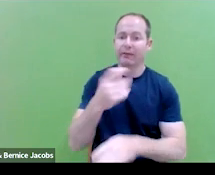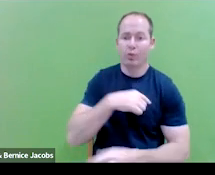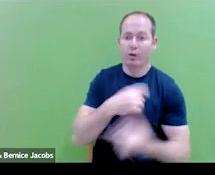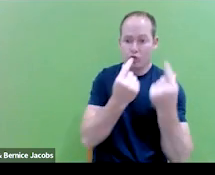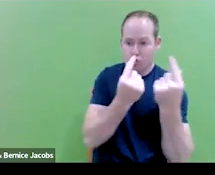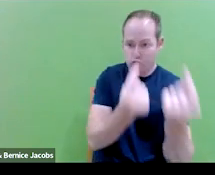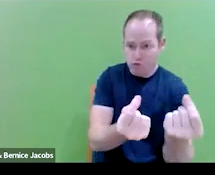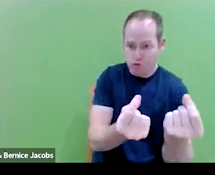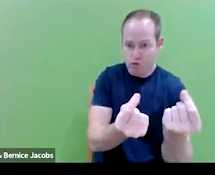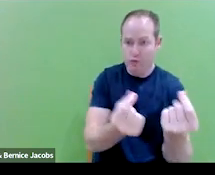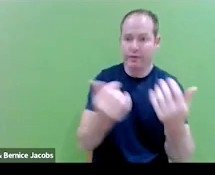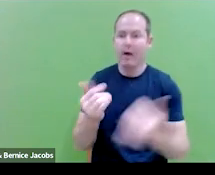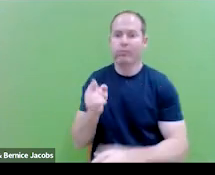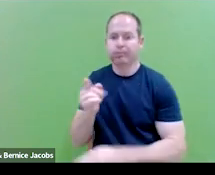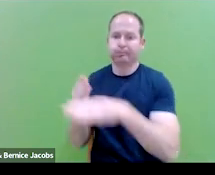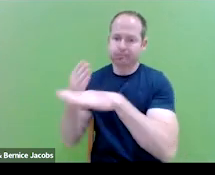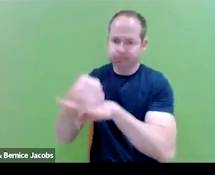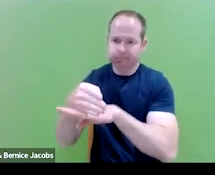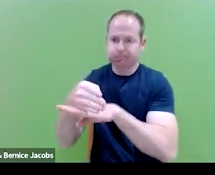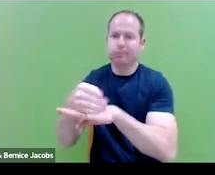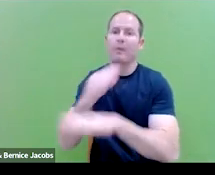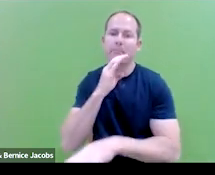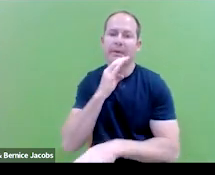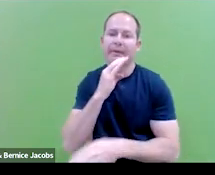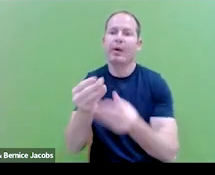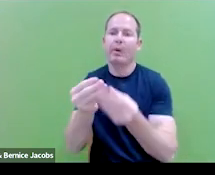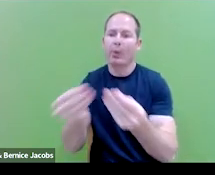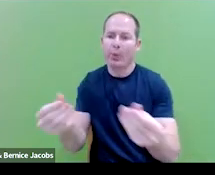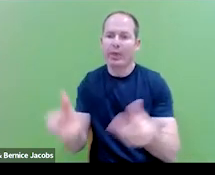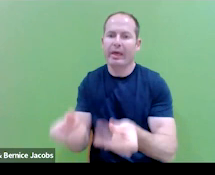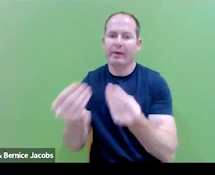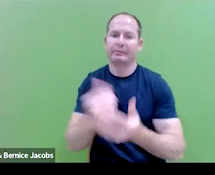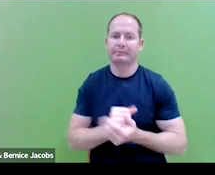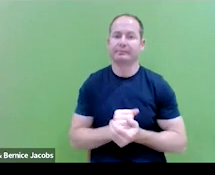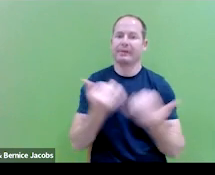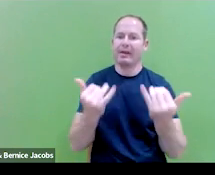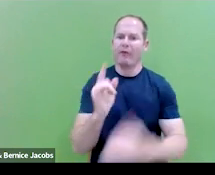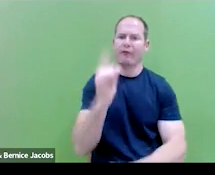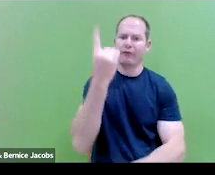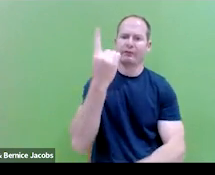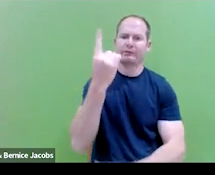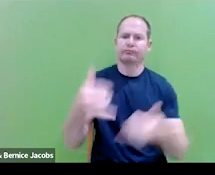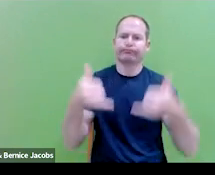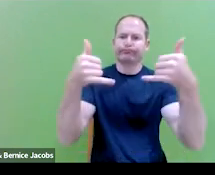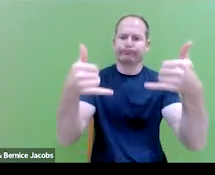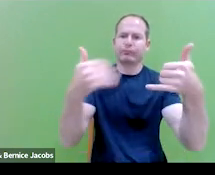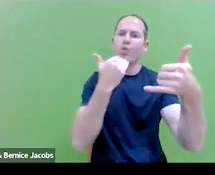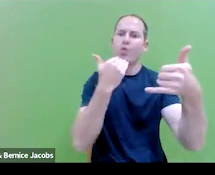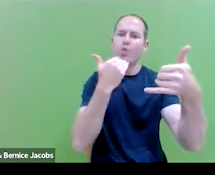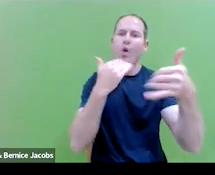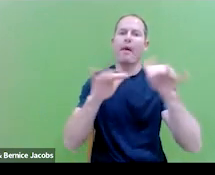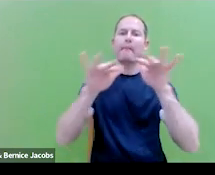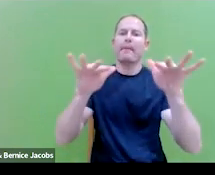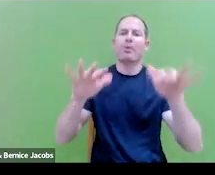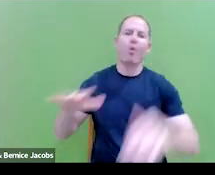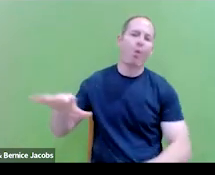a podium, a first, second, and third place, and right at the top on first place is all the people. So all the users should